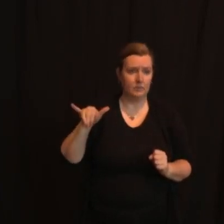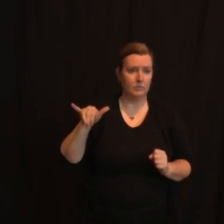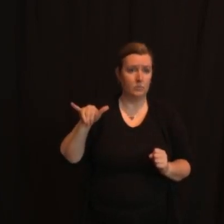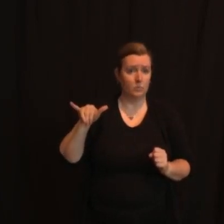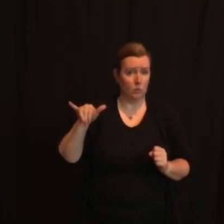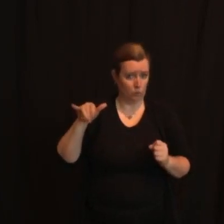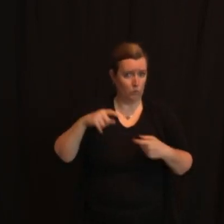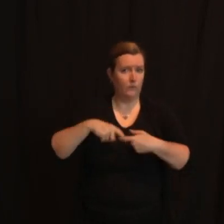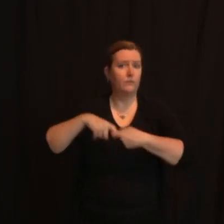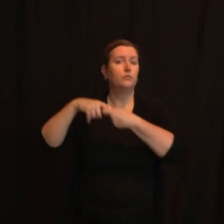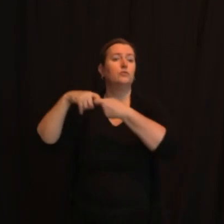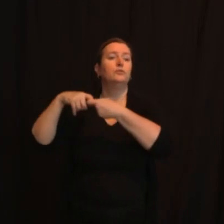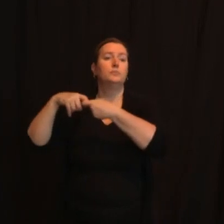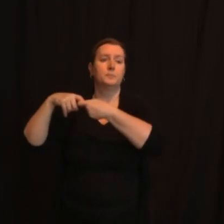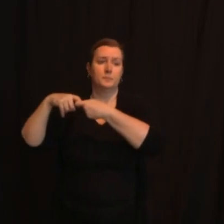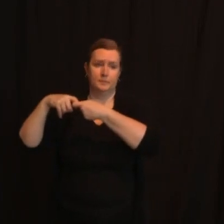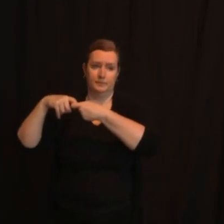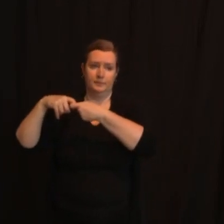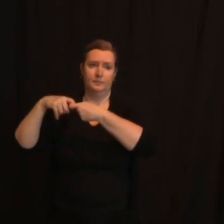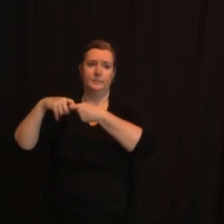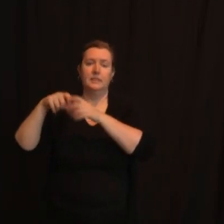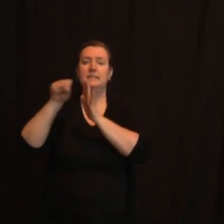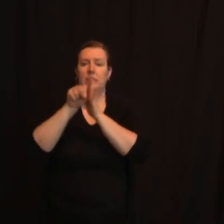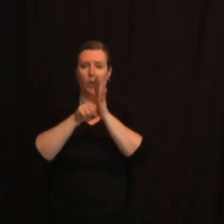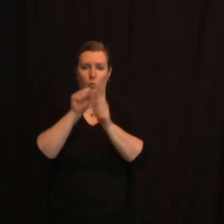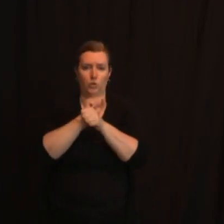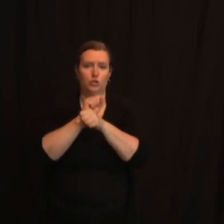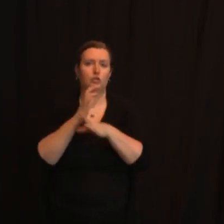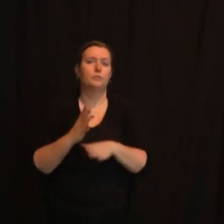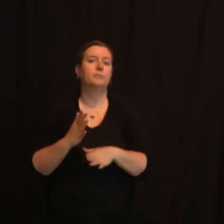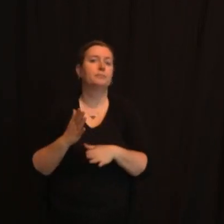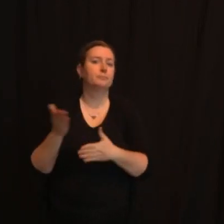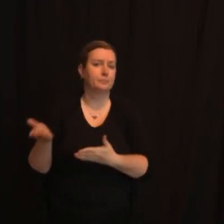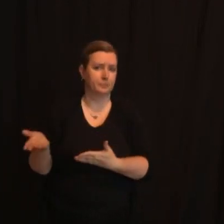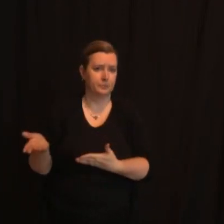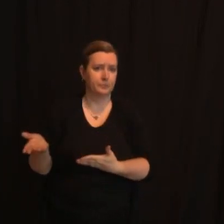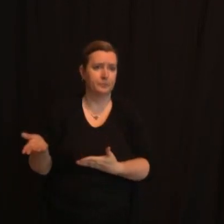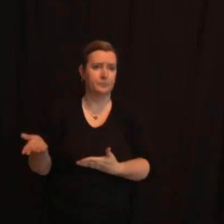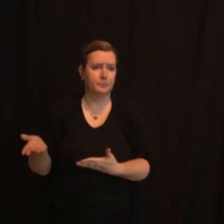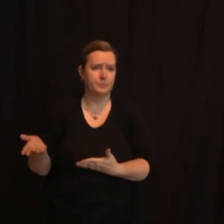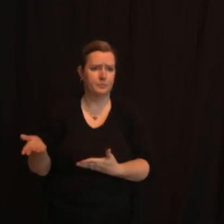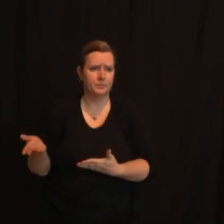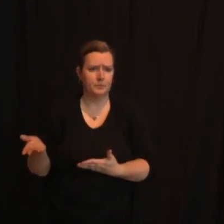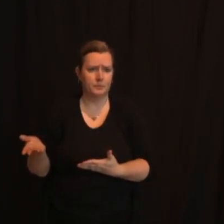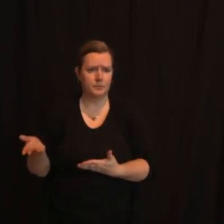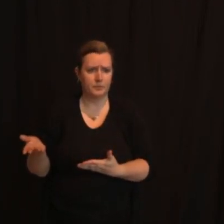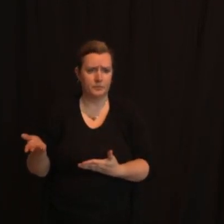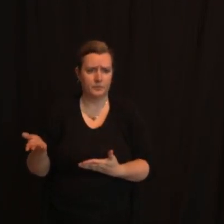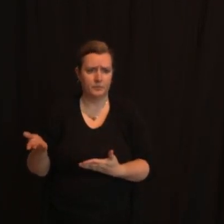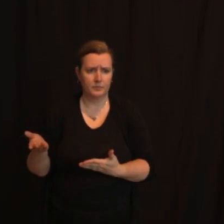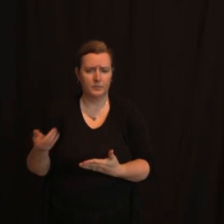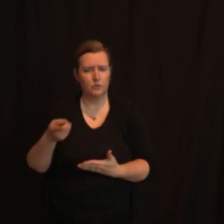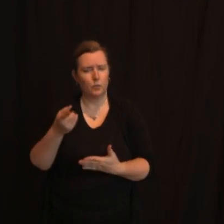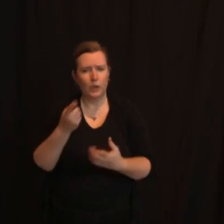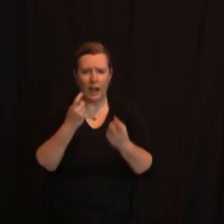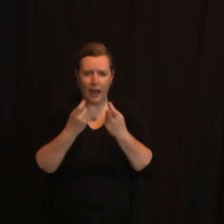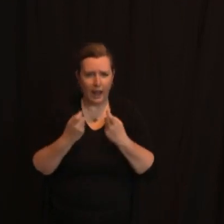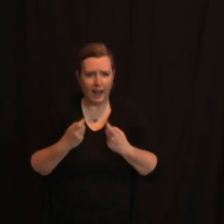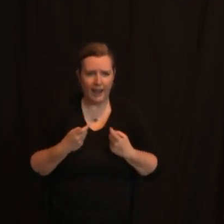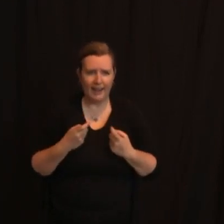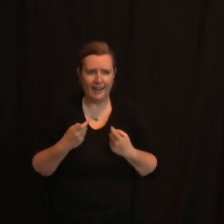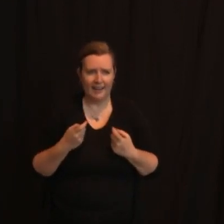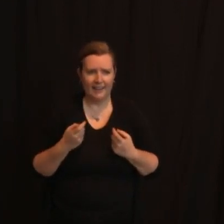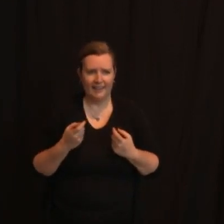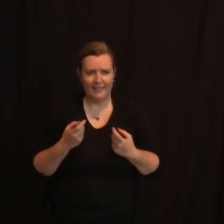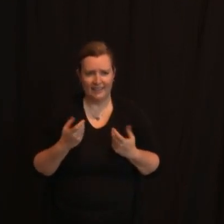about maybe we have to thread the needle when it comes to reopening? How many more questions you got to jam in there? 17. You're quite good at this. I want